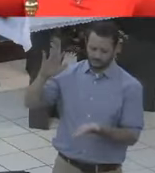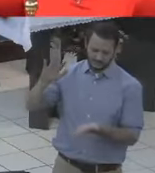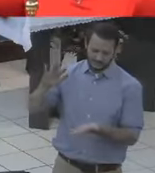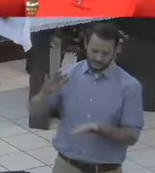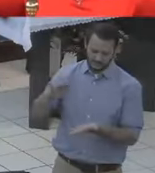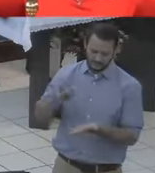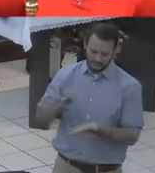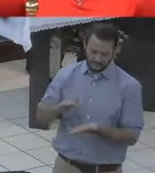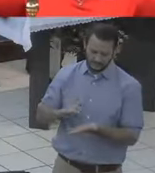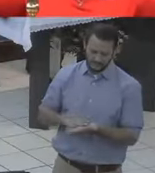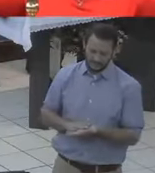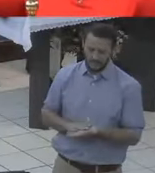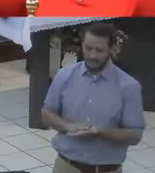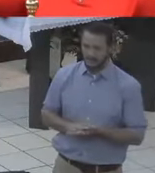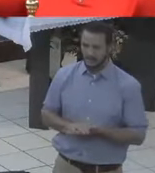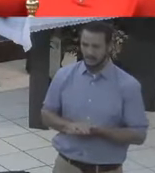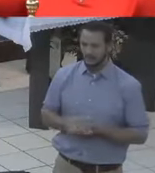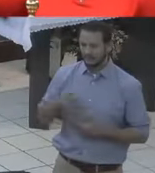glory